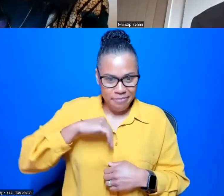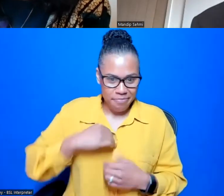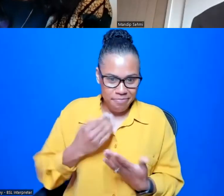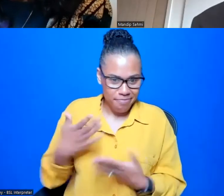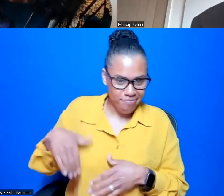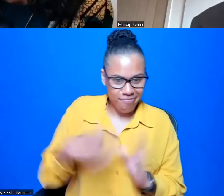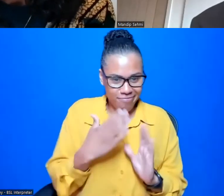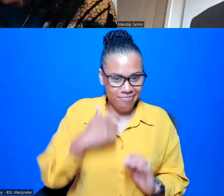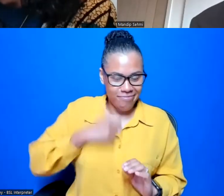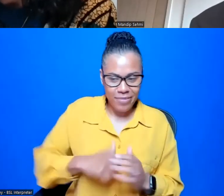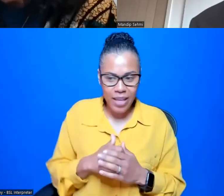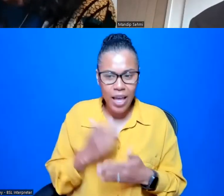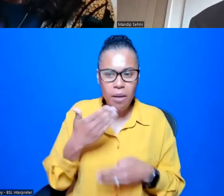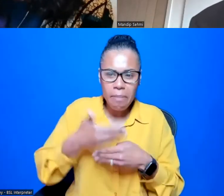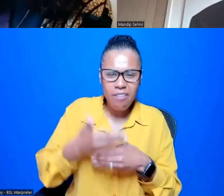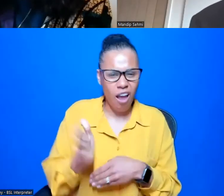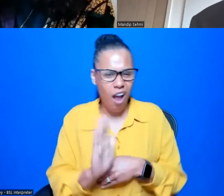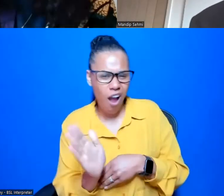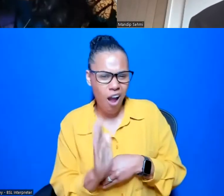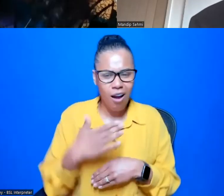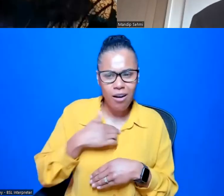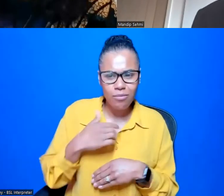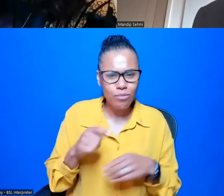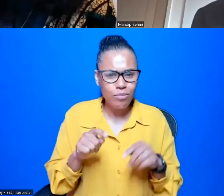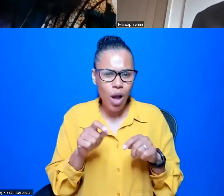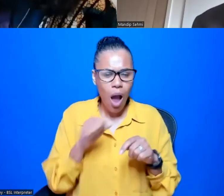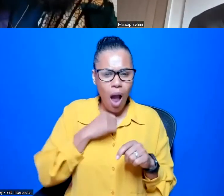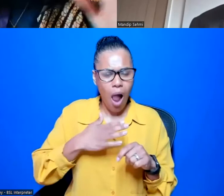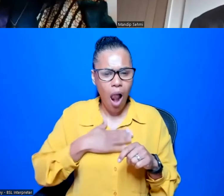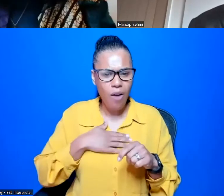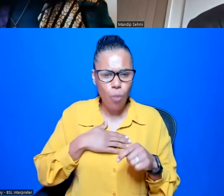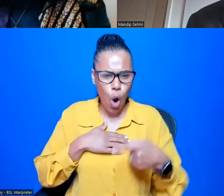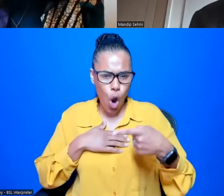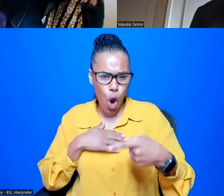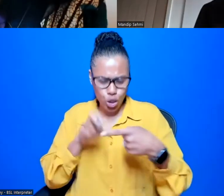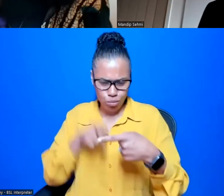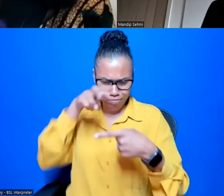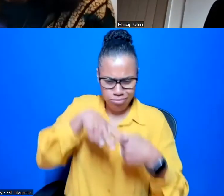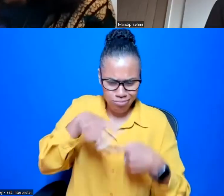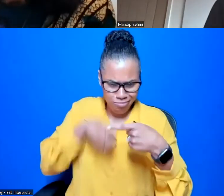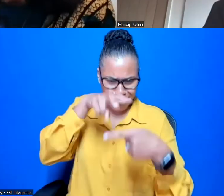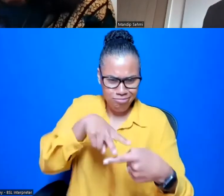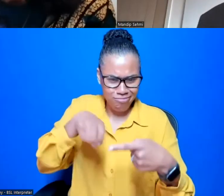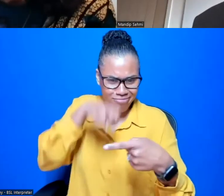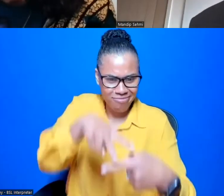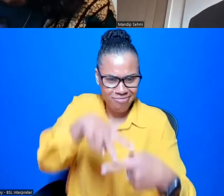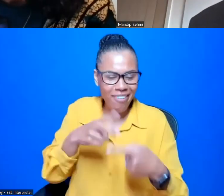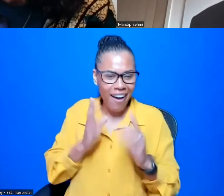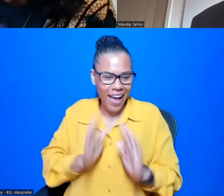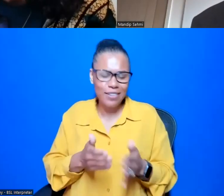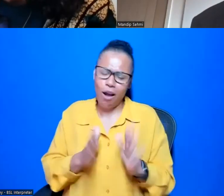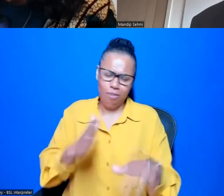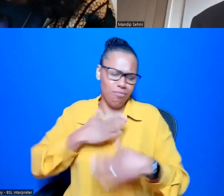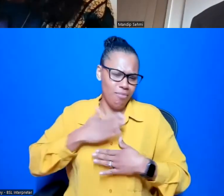just hurdles along the way. Love it. You can talk in those sporting analogies, Mandeep, no problem. Yeah, we face diversity every day